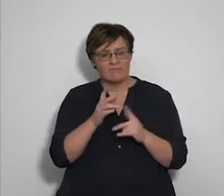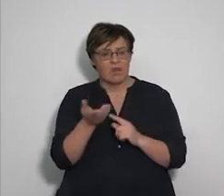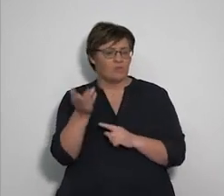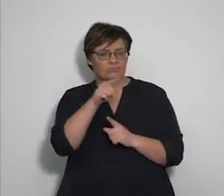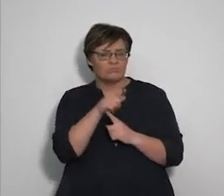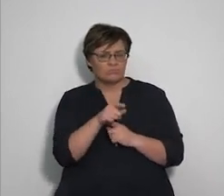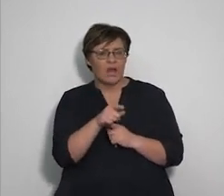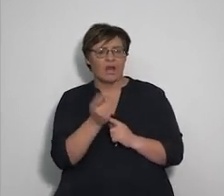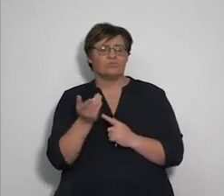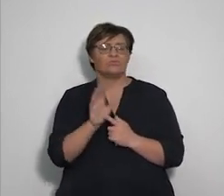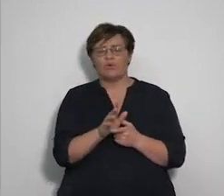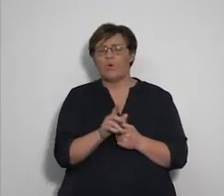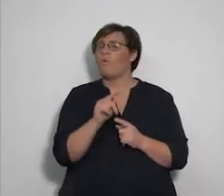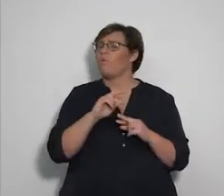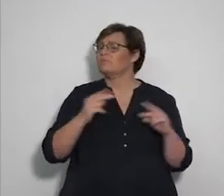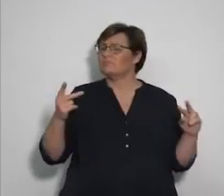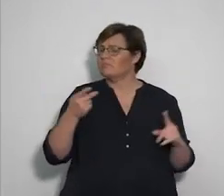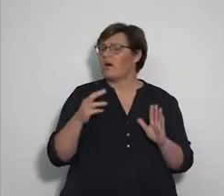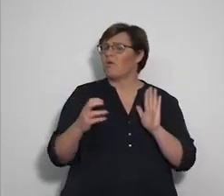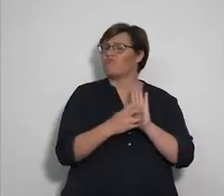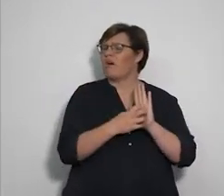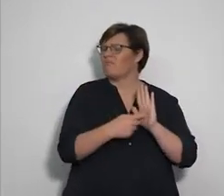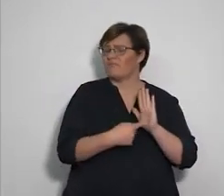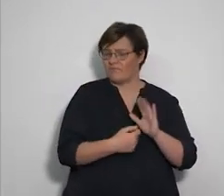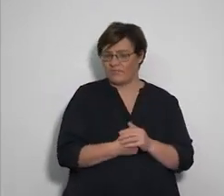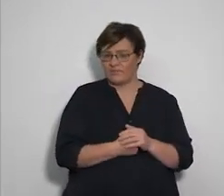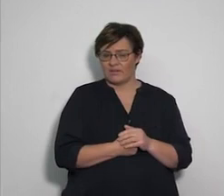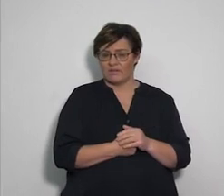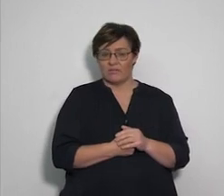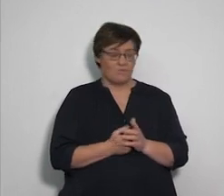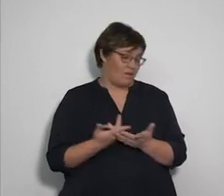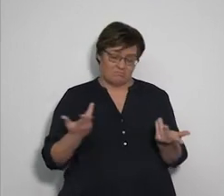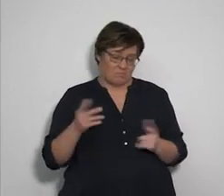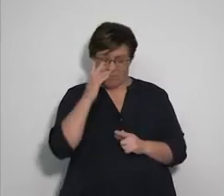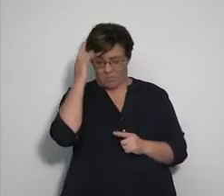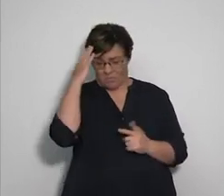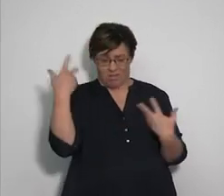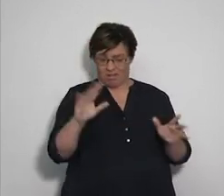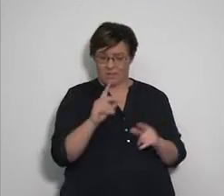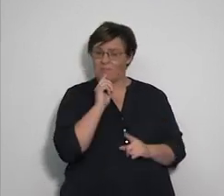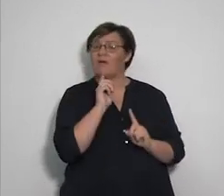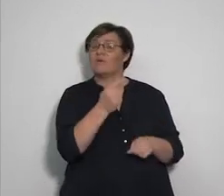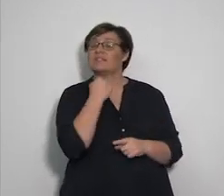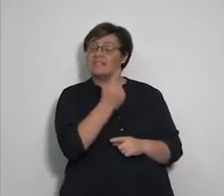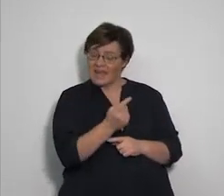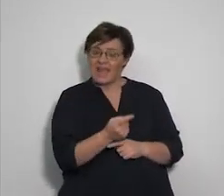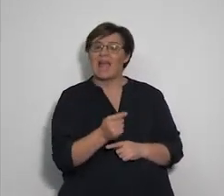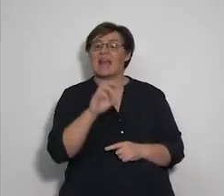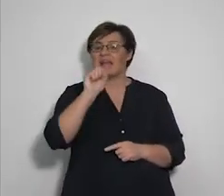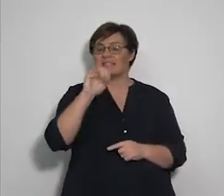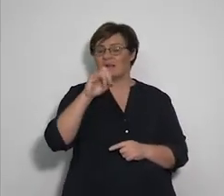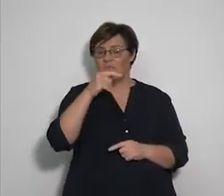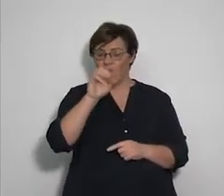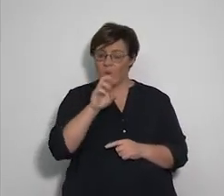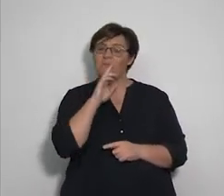Describe the shape of the graph and indicate what kind of graph this is. Well, we're way ahead of this question. We said